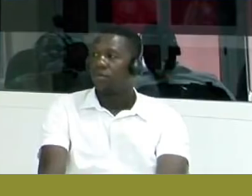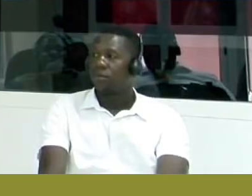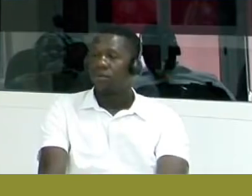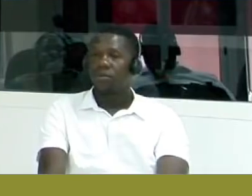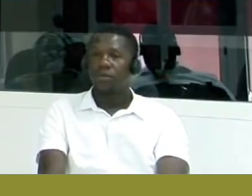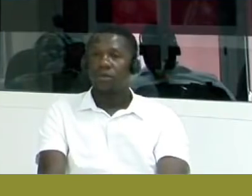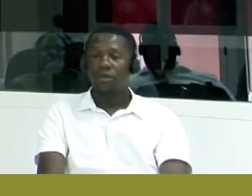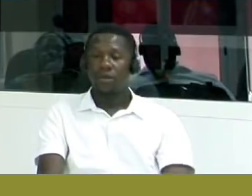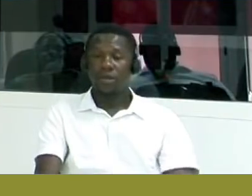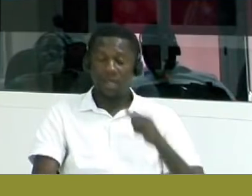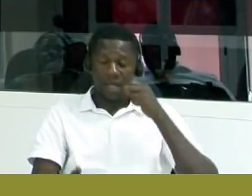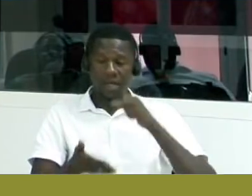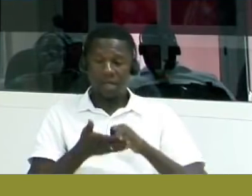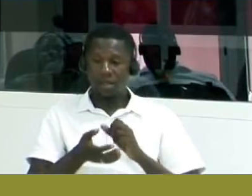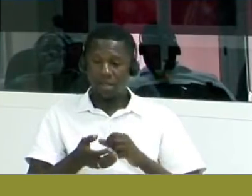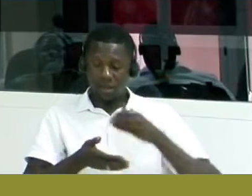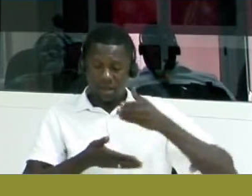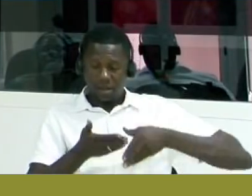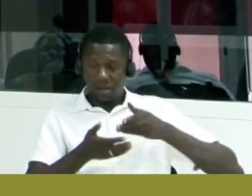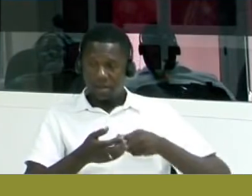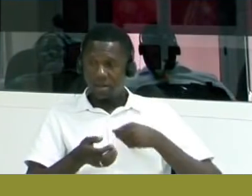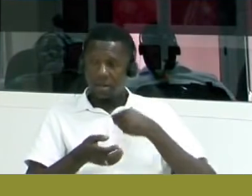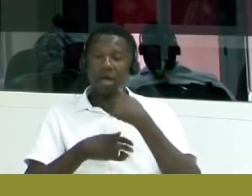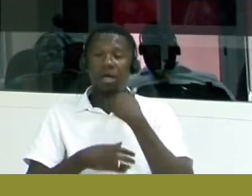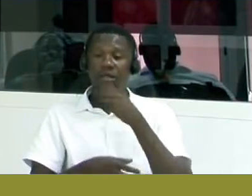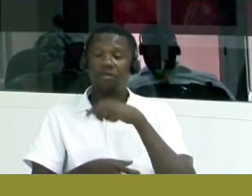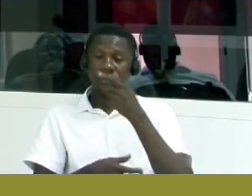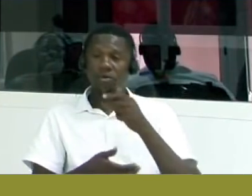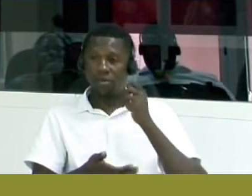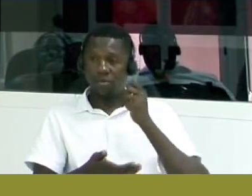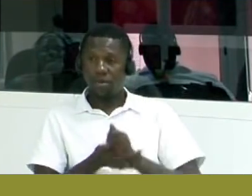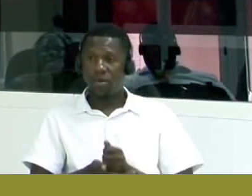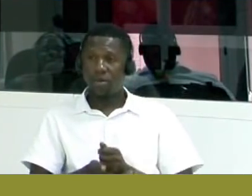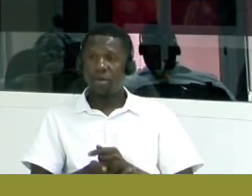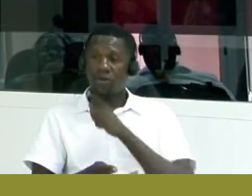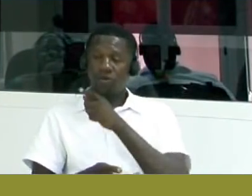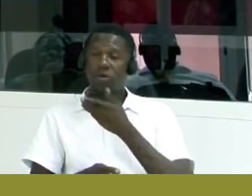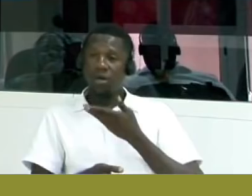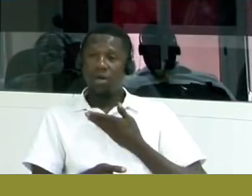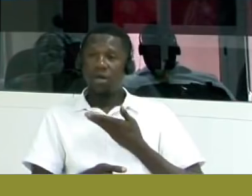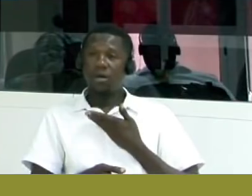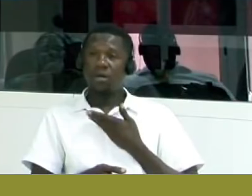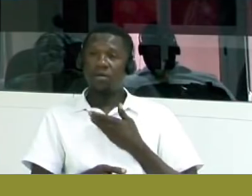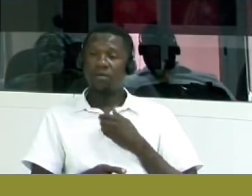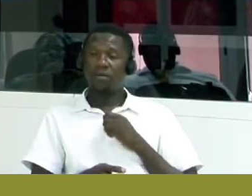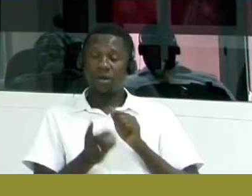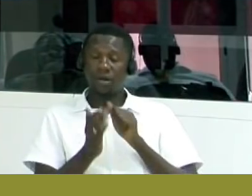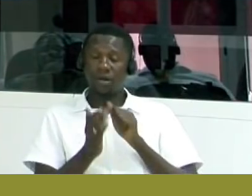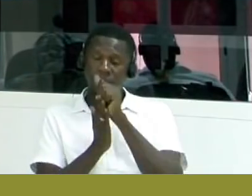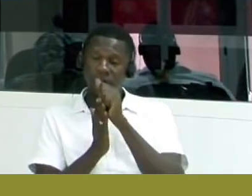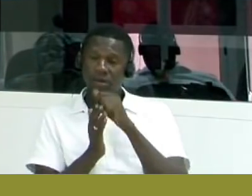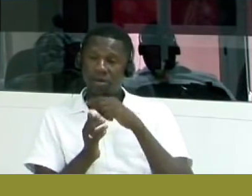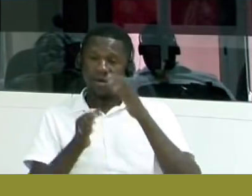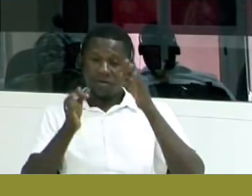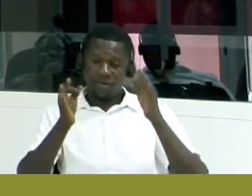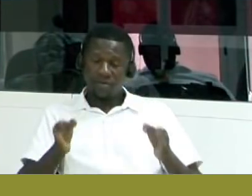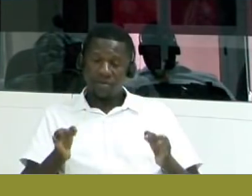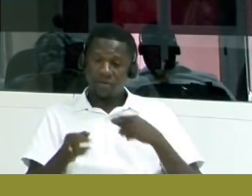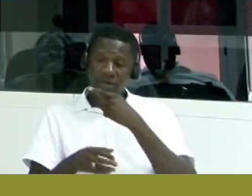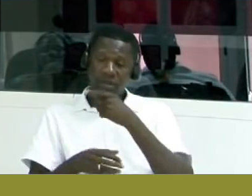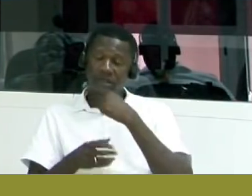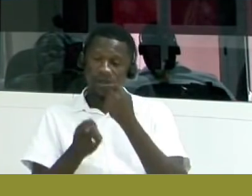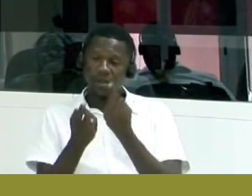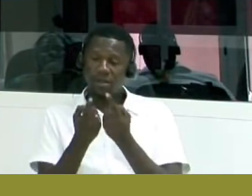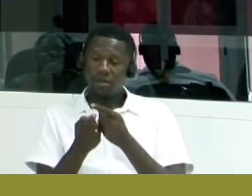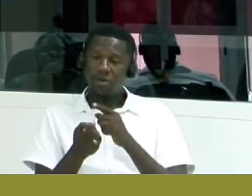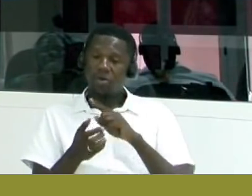It's a letter addressed to you asking for a permit. Do you have an application form for these things, or just a